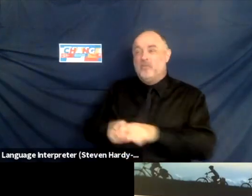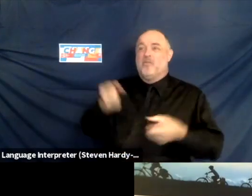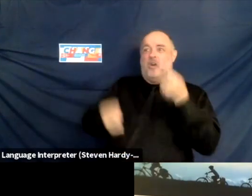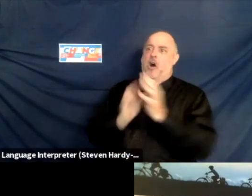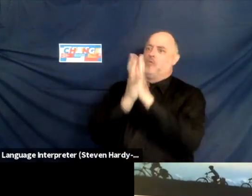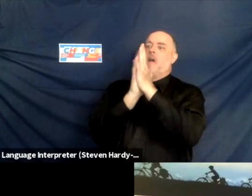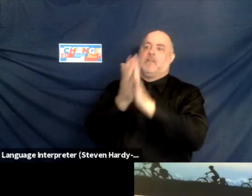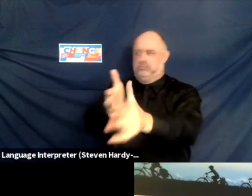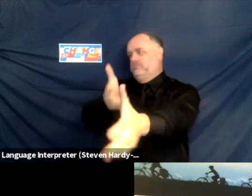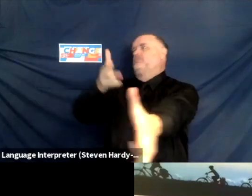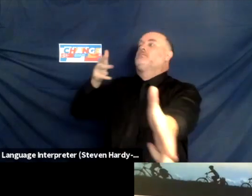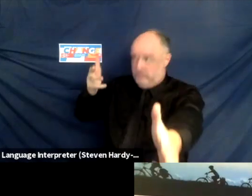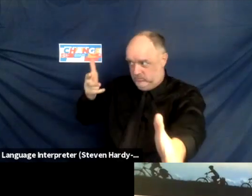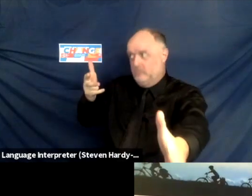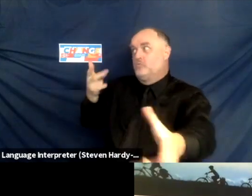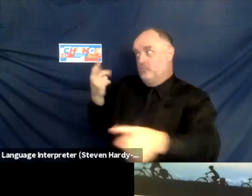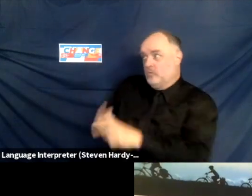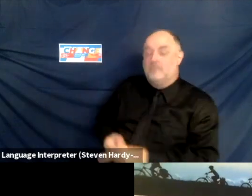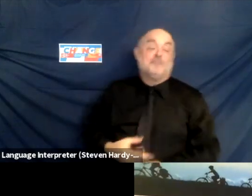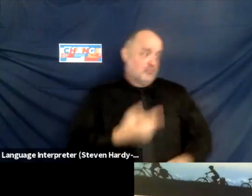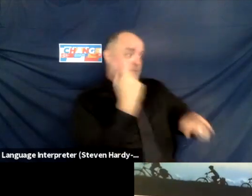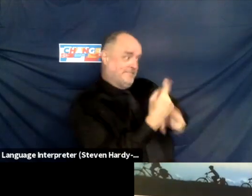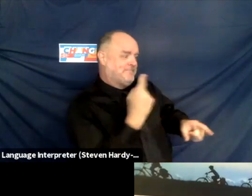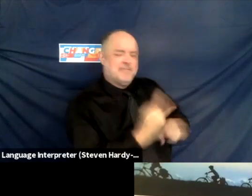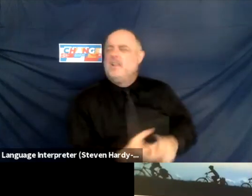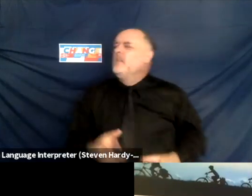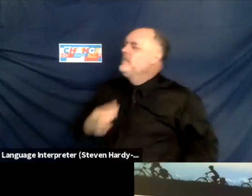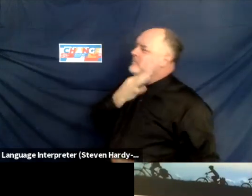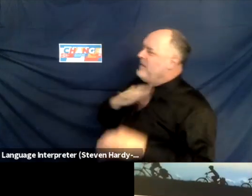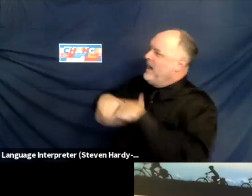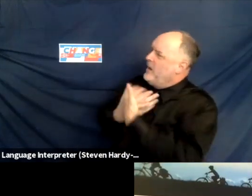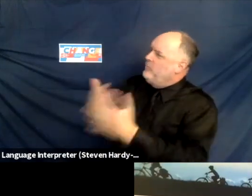I've heard. That's correct. That's yeah. correct. So how do you create safe places to bike and walk,